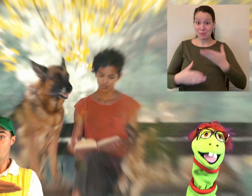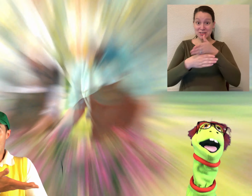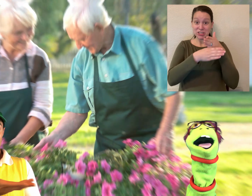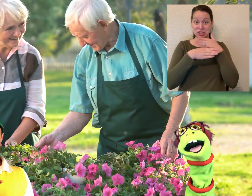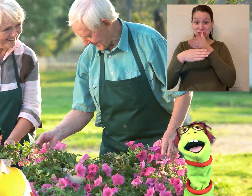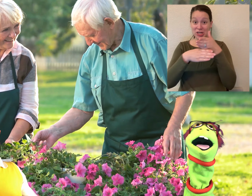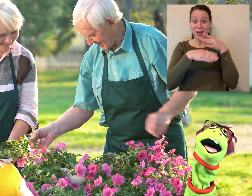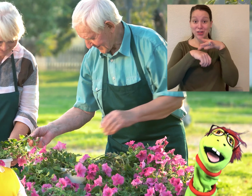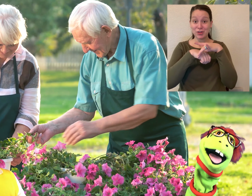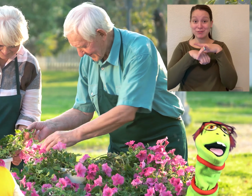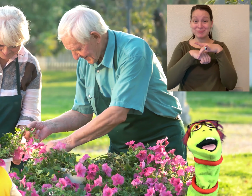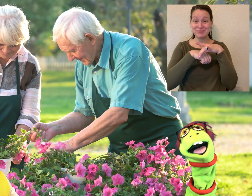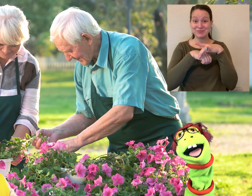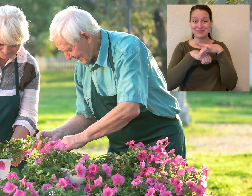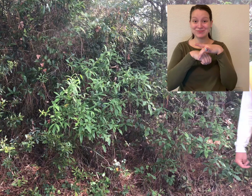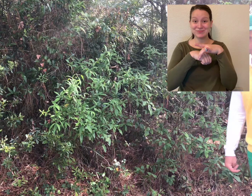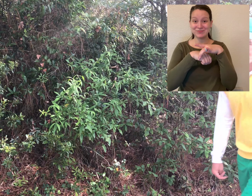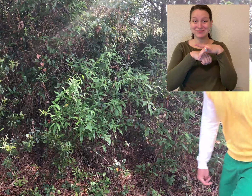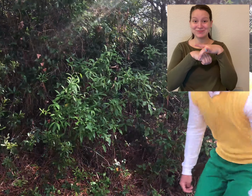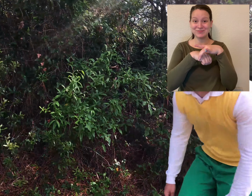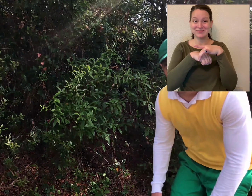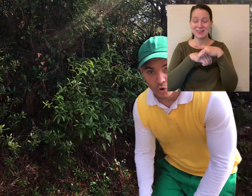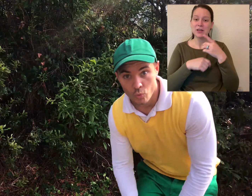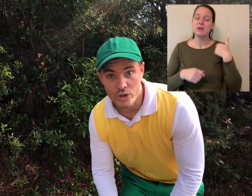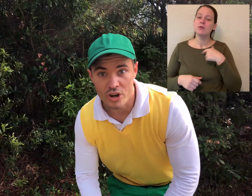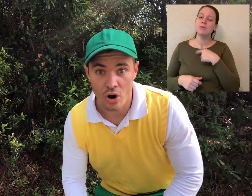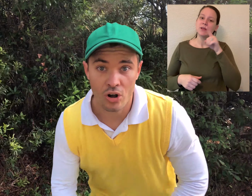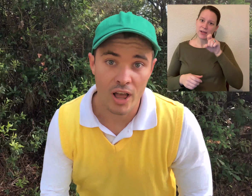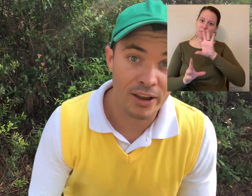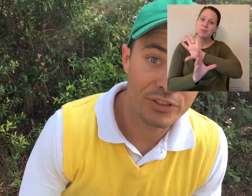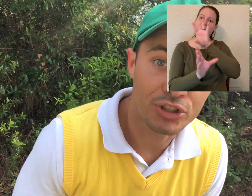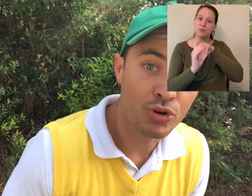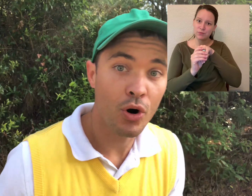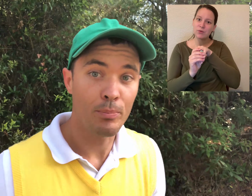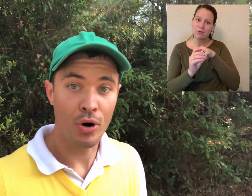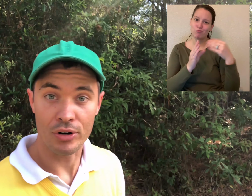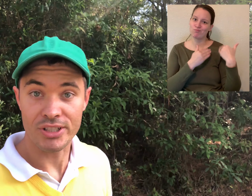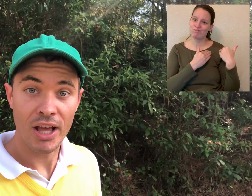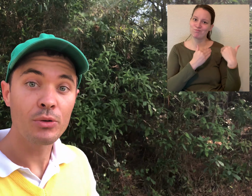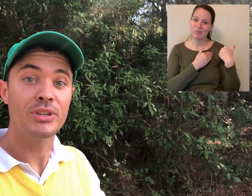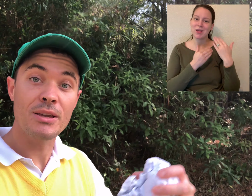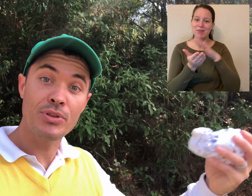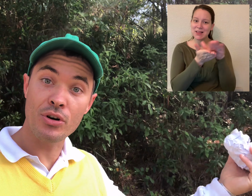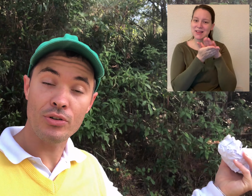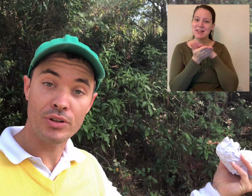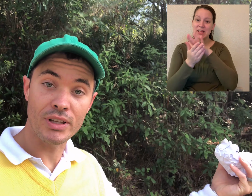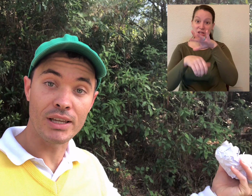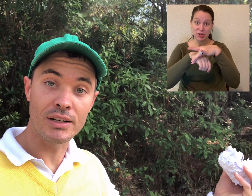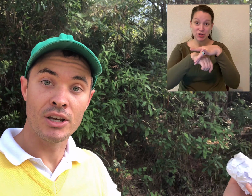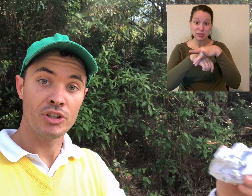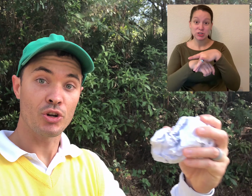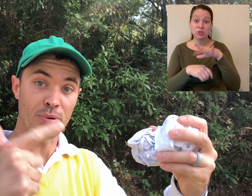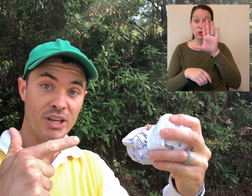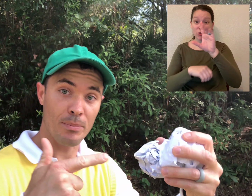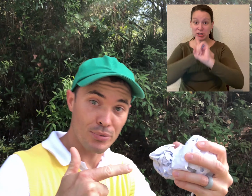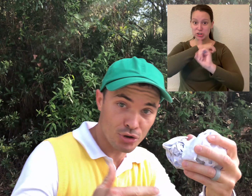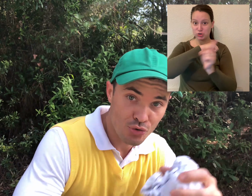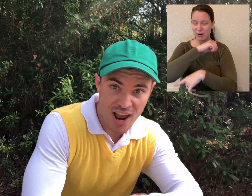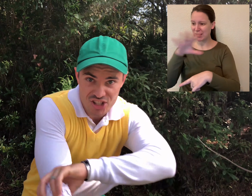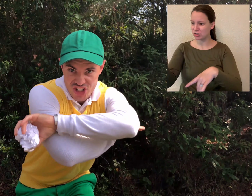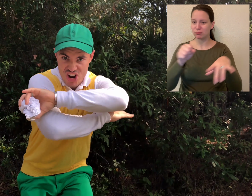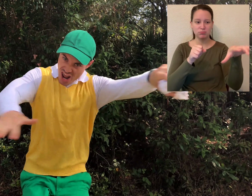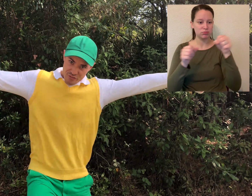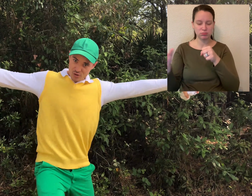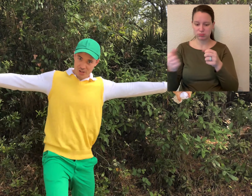share the Earth with all the things that we're learning about We all have to do our part to help keep the Earth clean So pick up